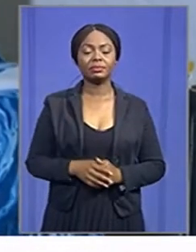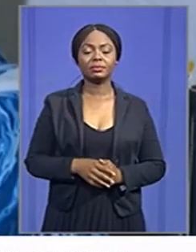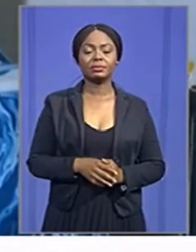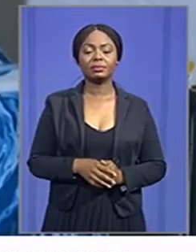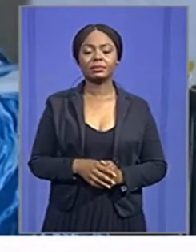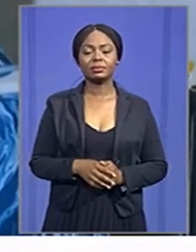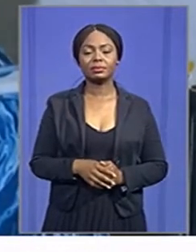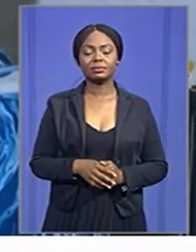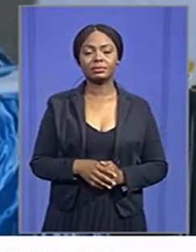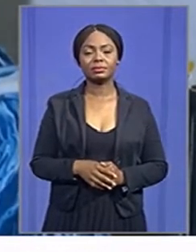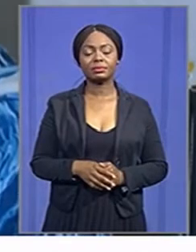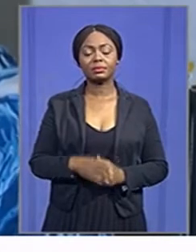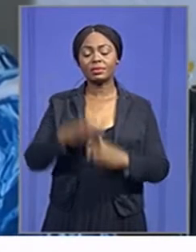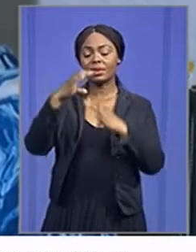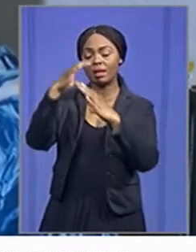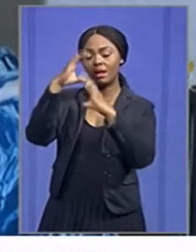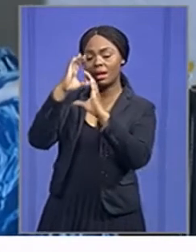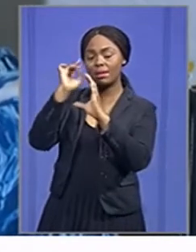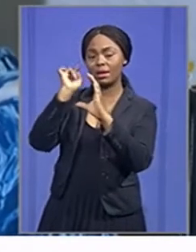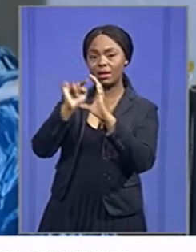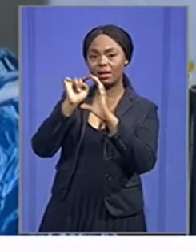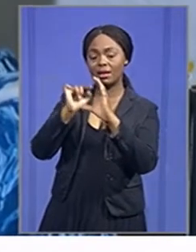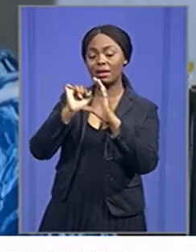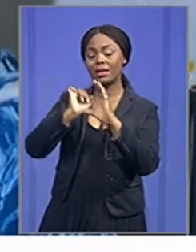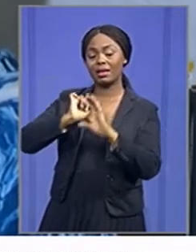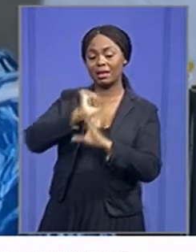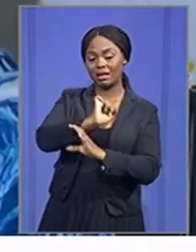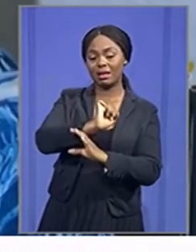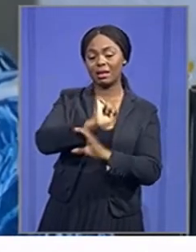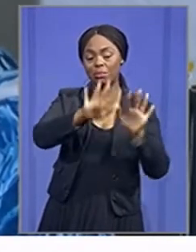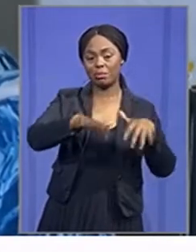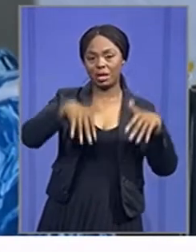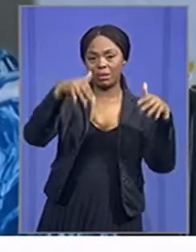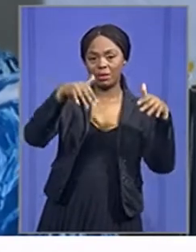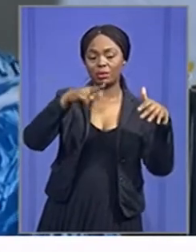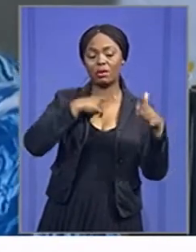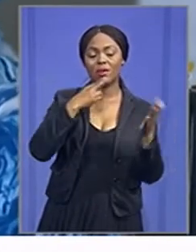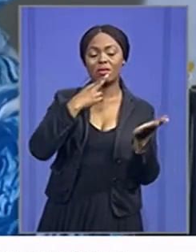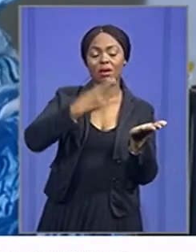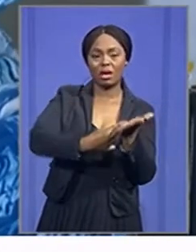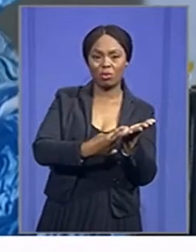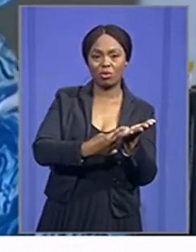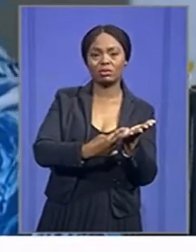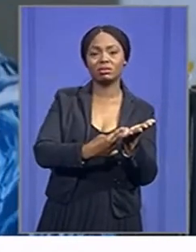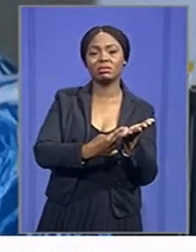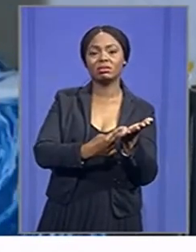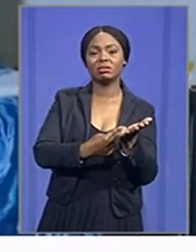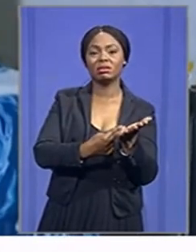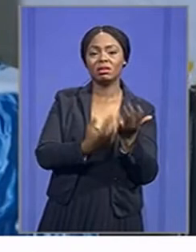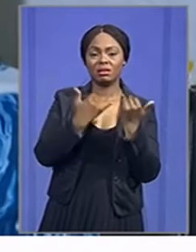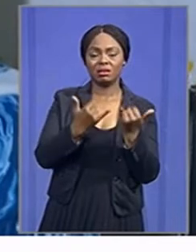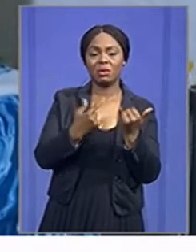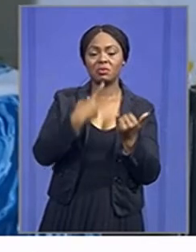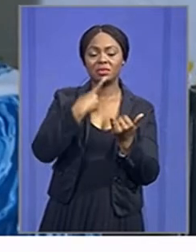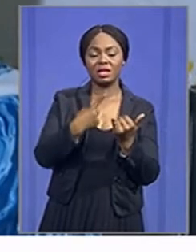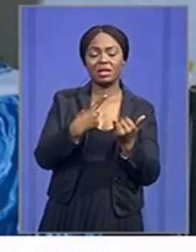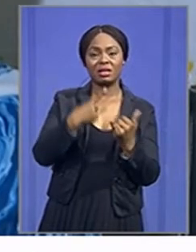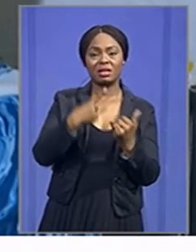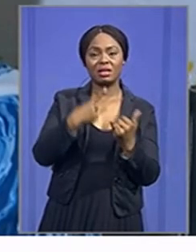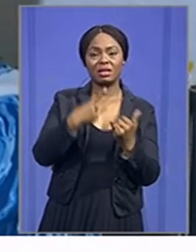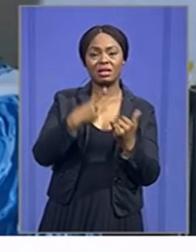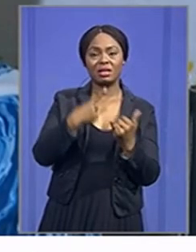the cameras of Parliament, because there's been a report circulating that the cameras were not